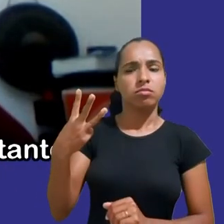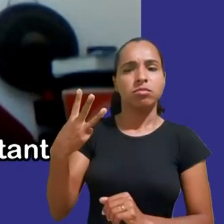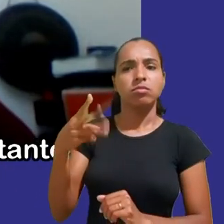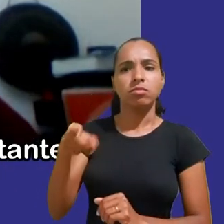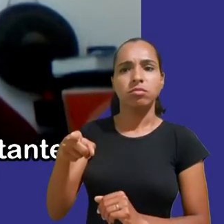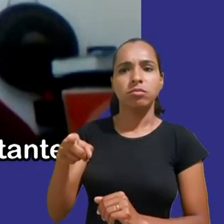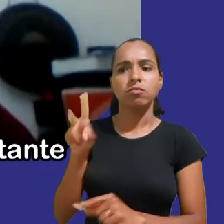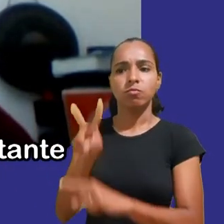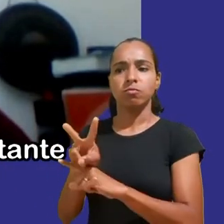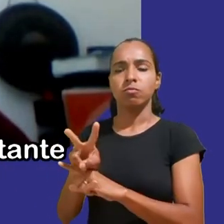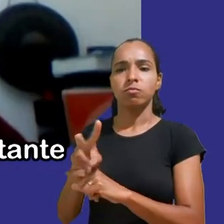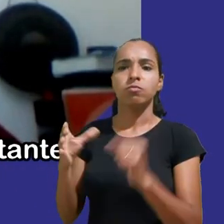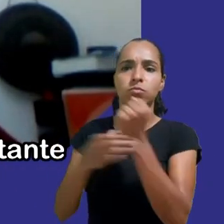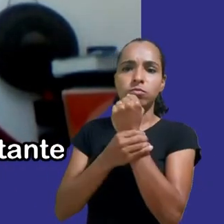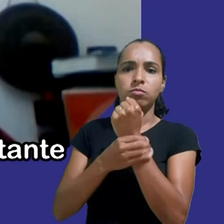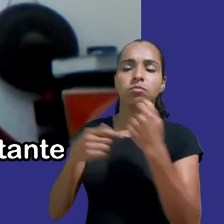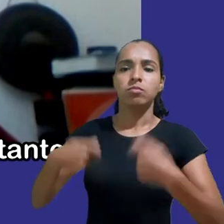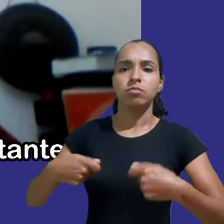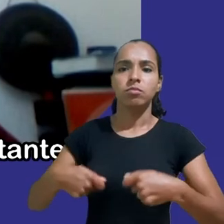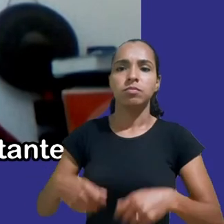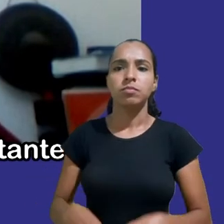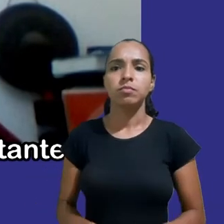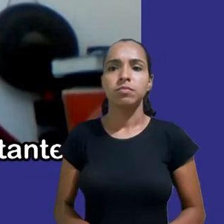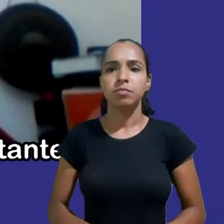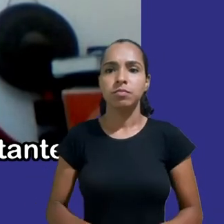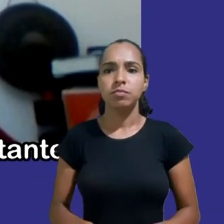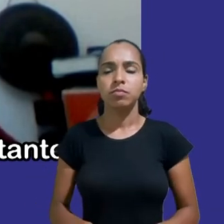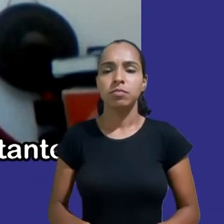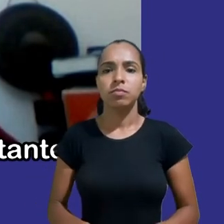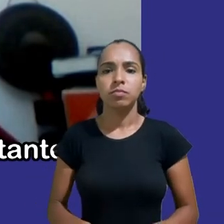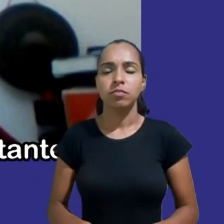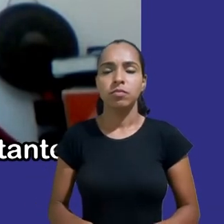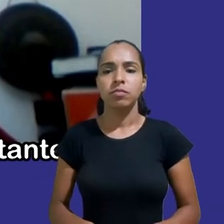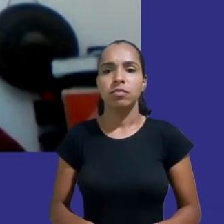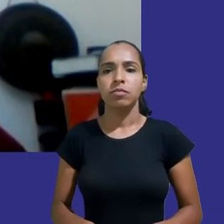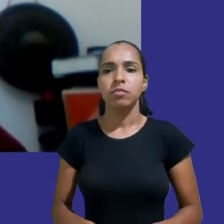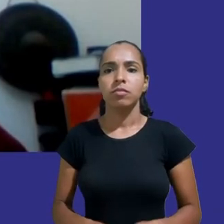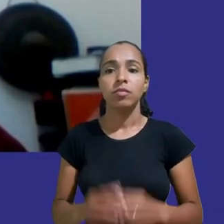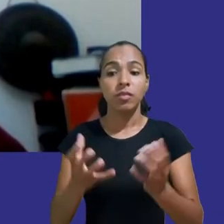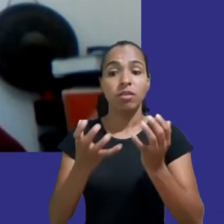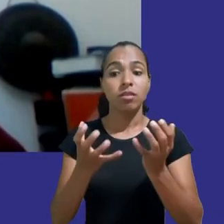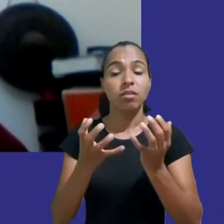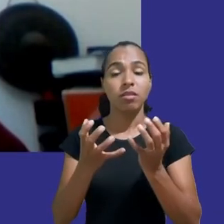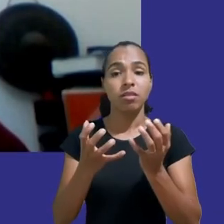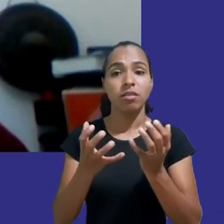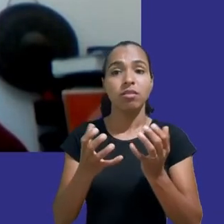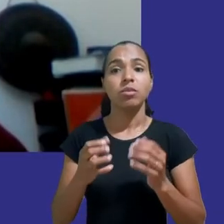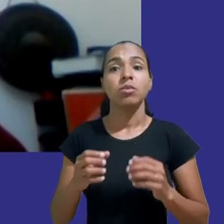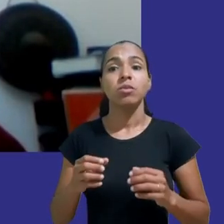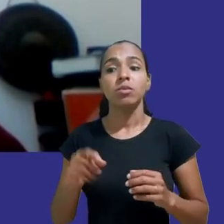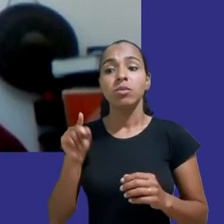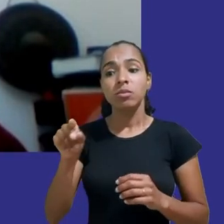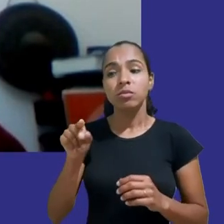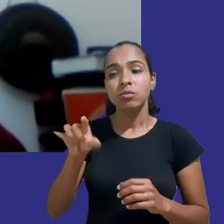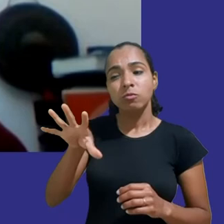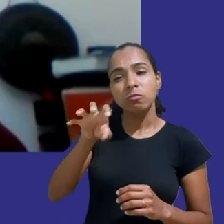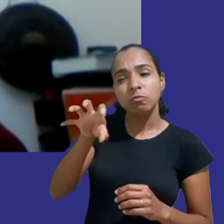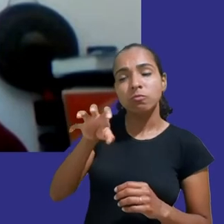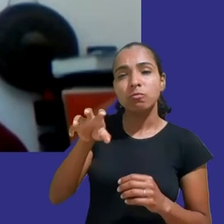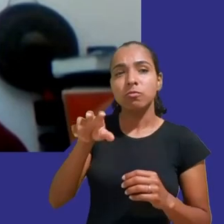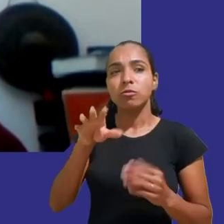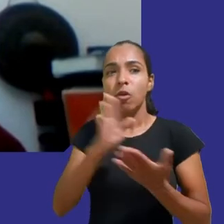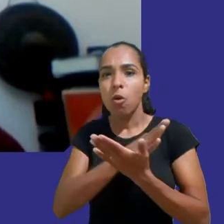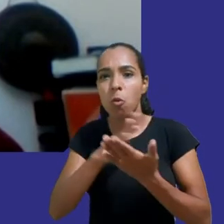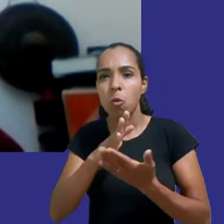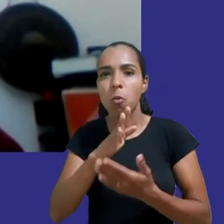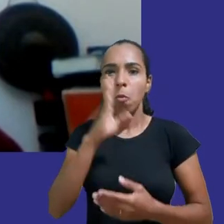it would make it much harder we believe for them to collect that data and so one of the hopes of the